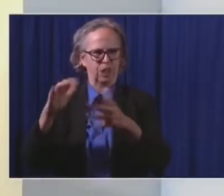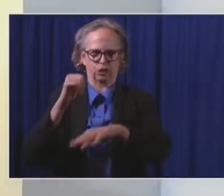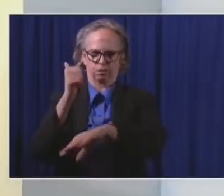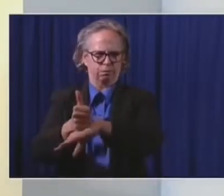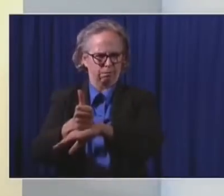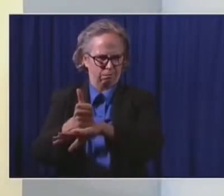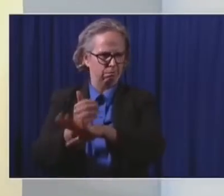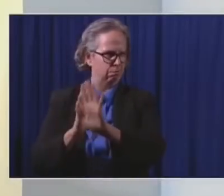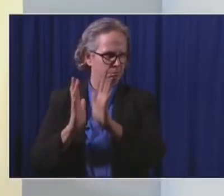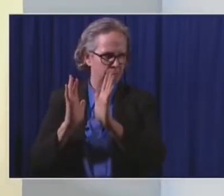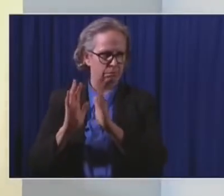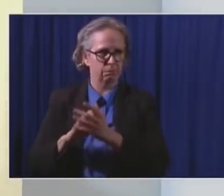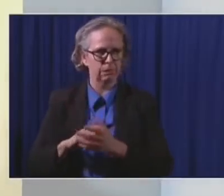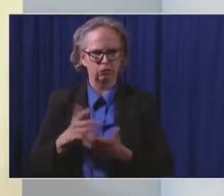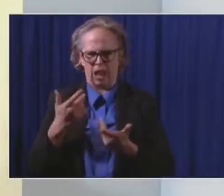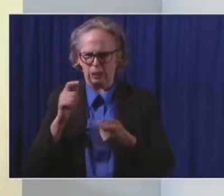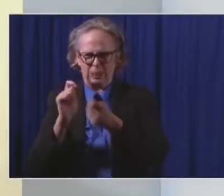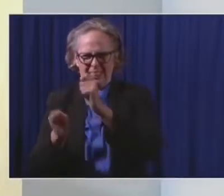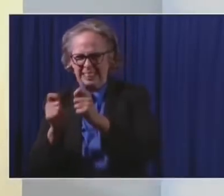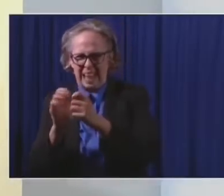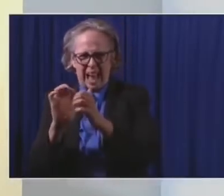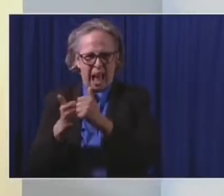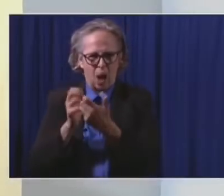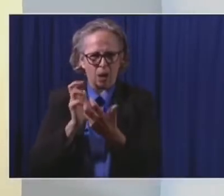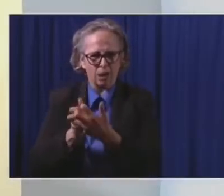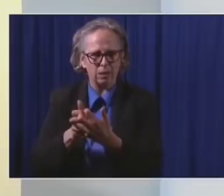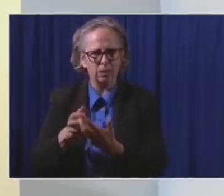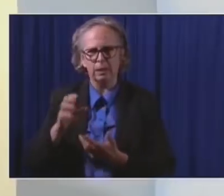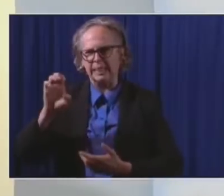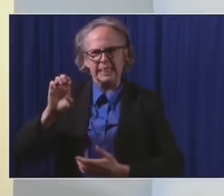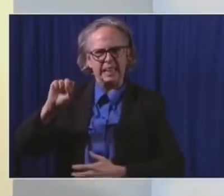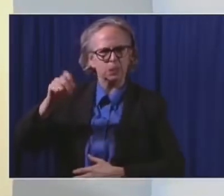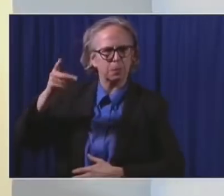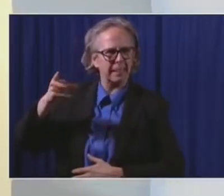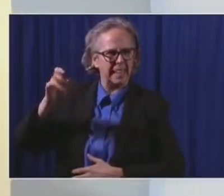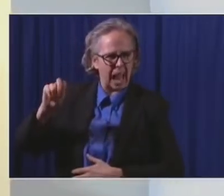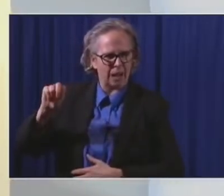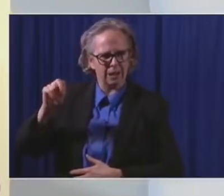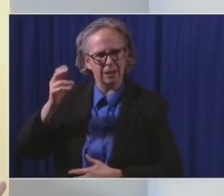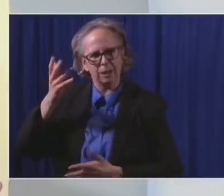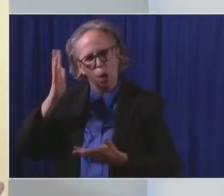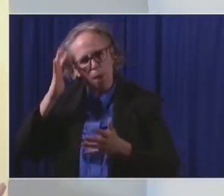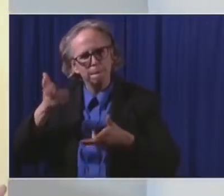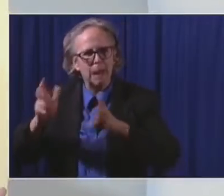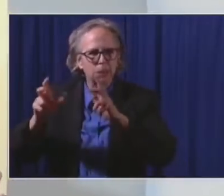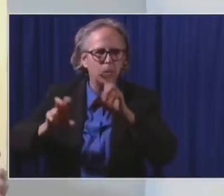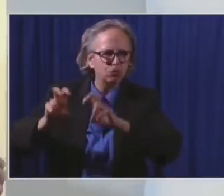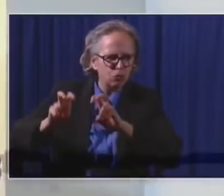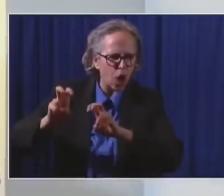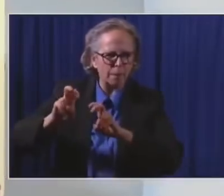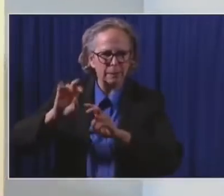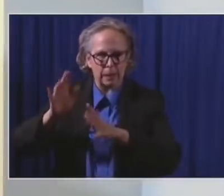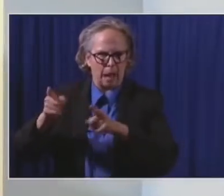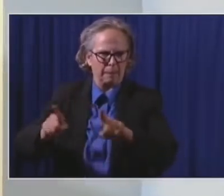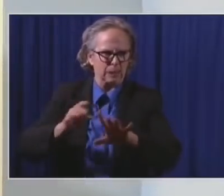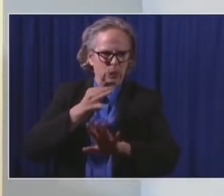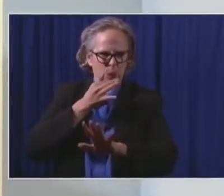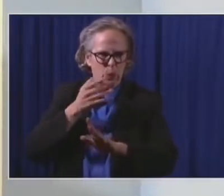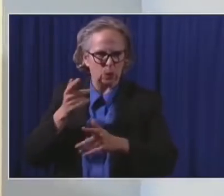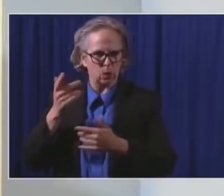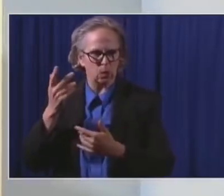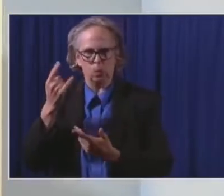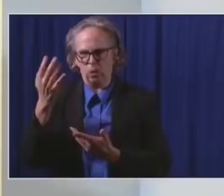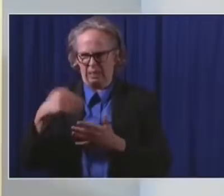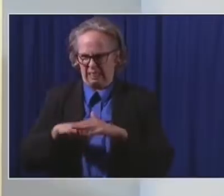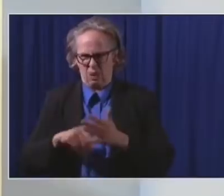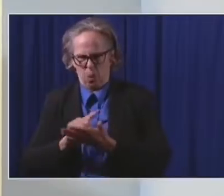this largely focuses on camps that were already scheduled and to accommodate the